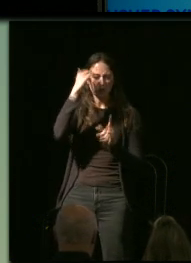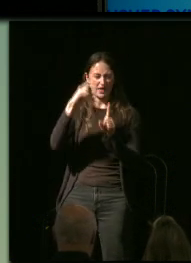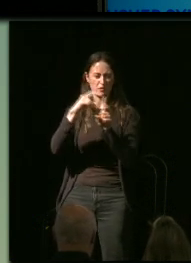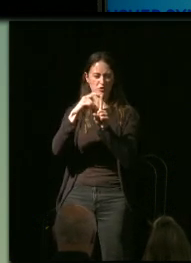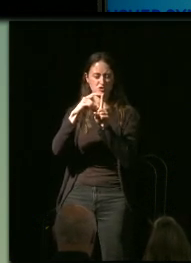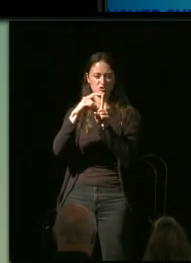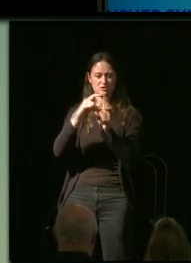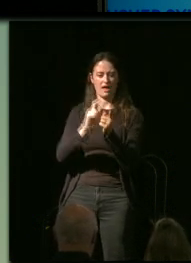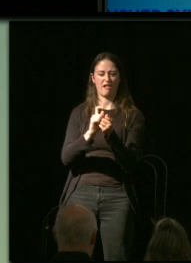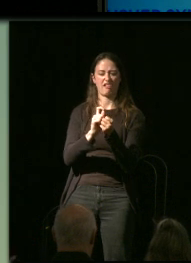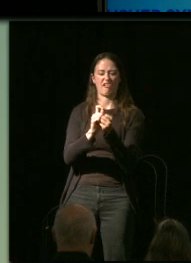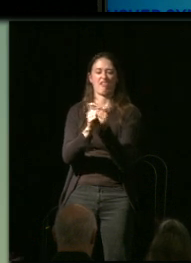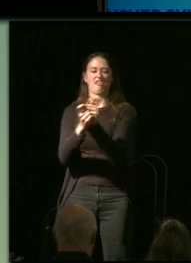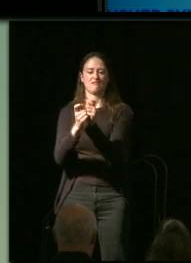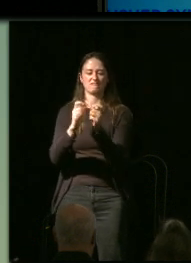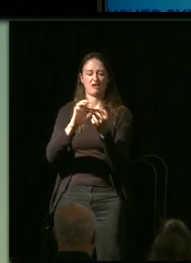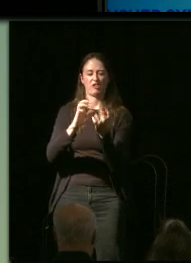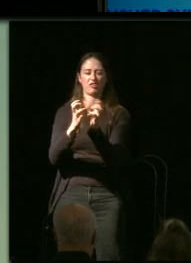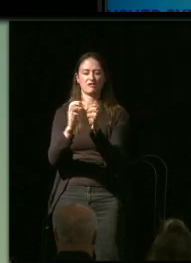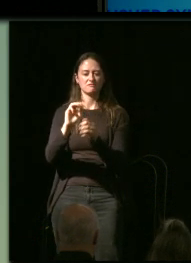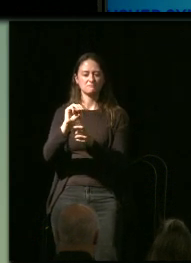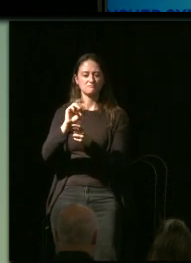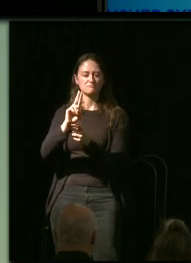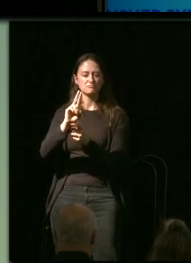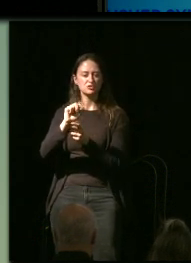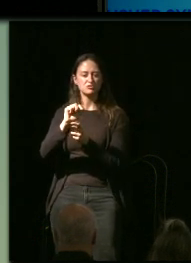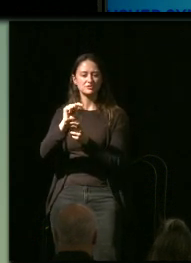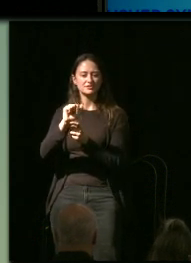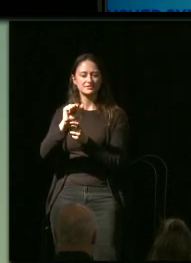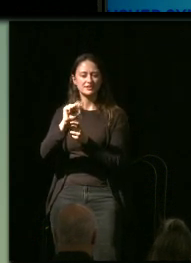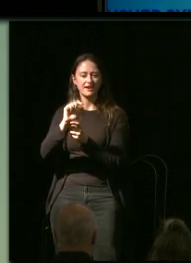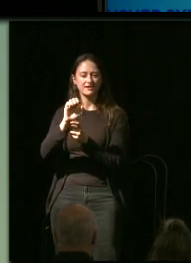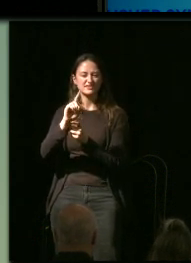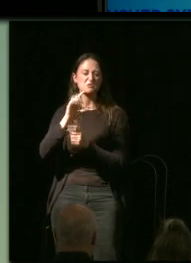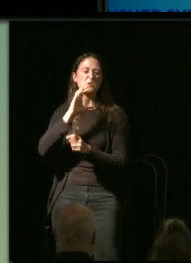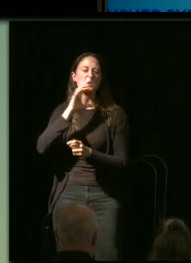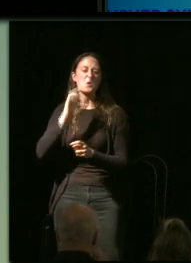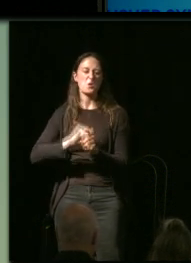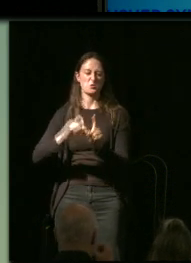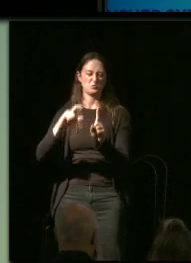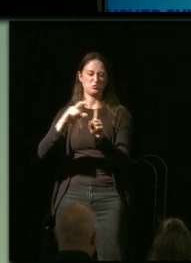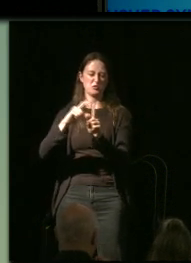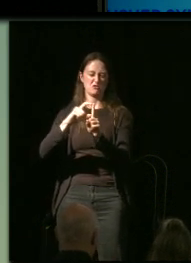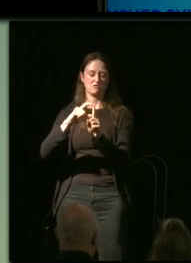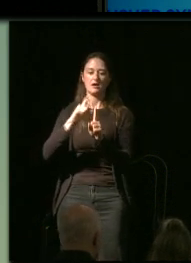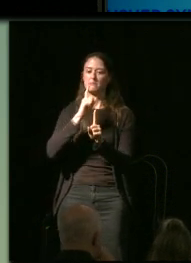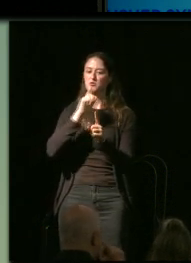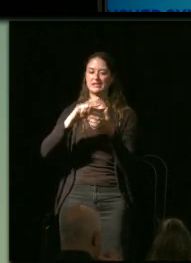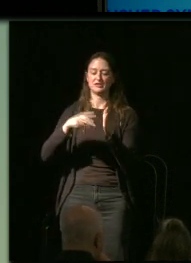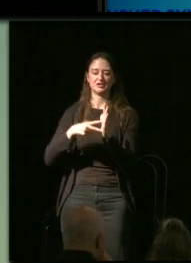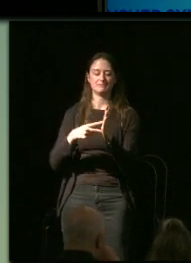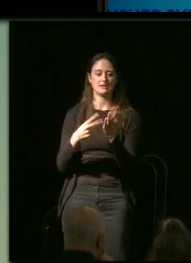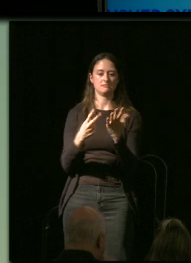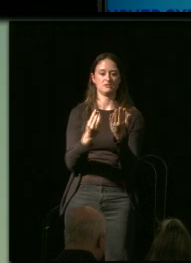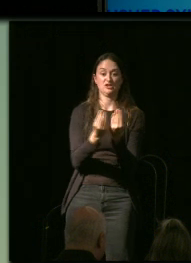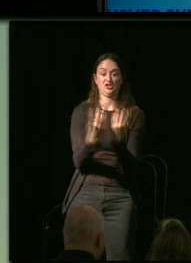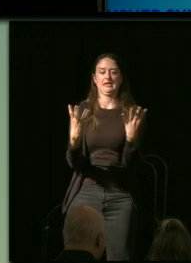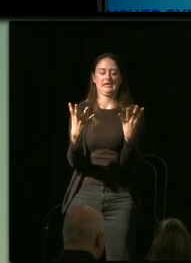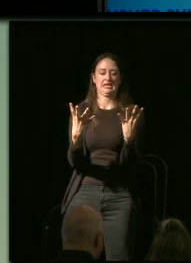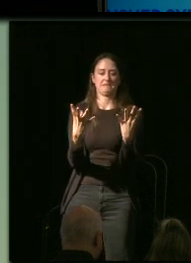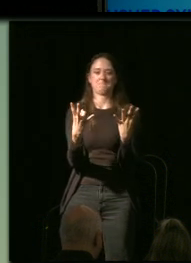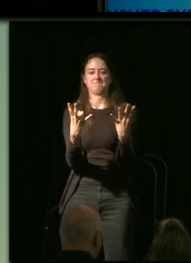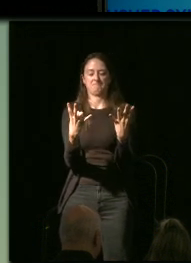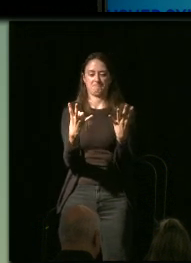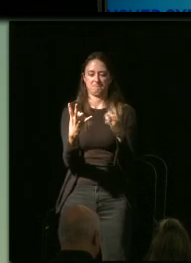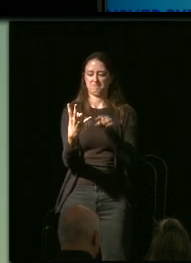term online or find your specialist using it. As an example here, to describe, or I guess a metaphor